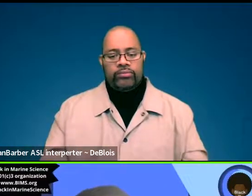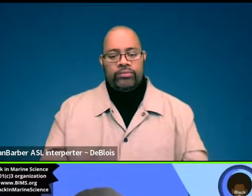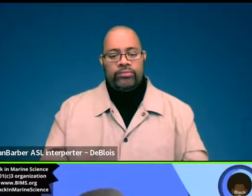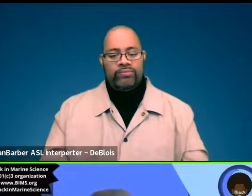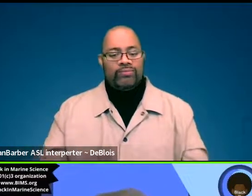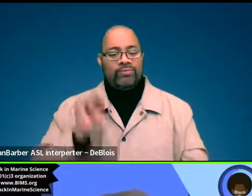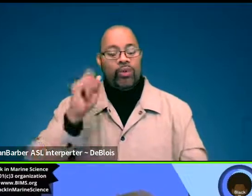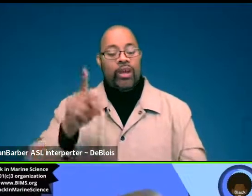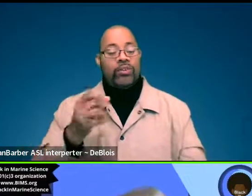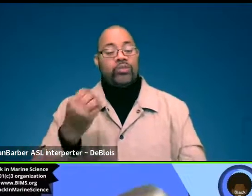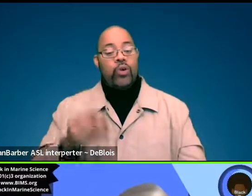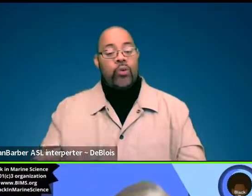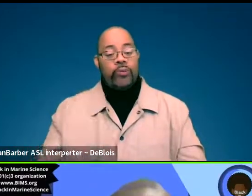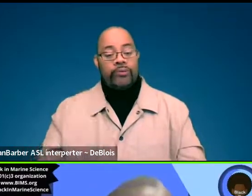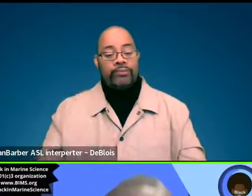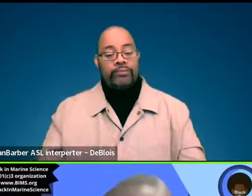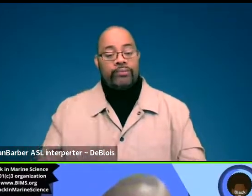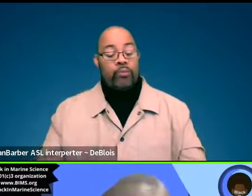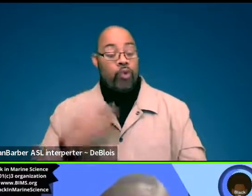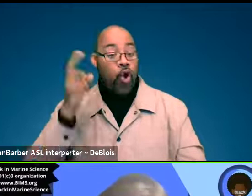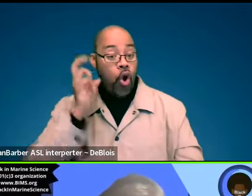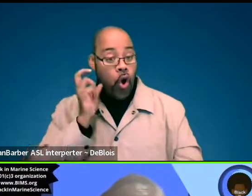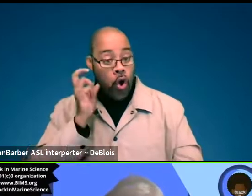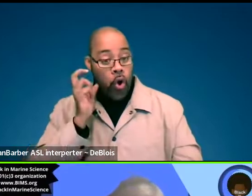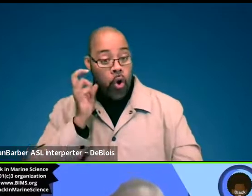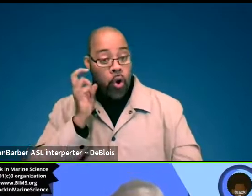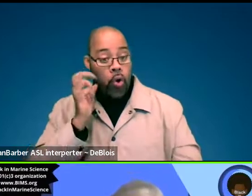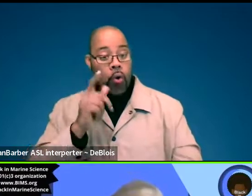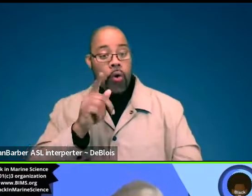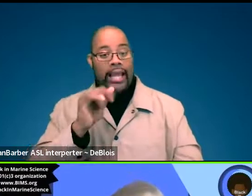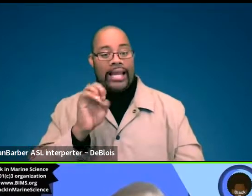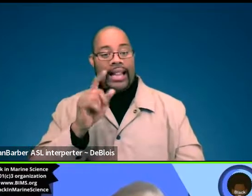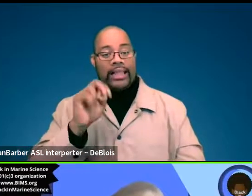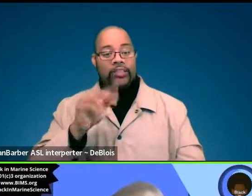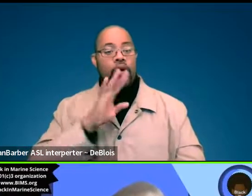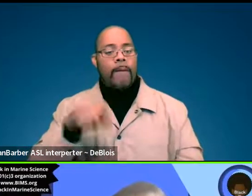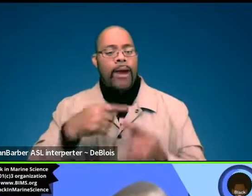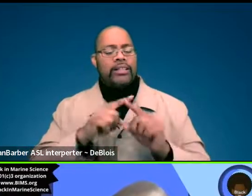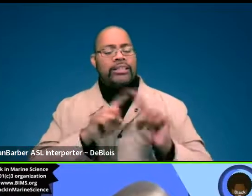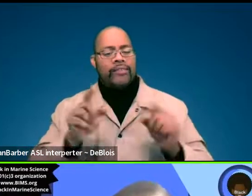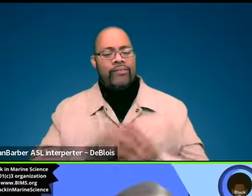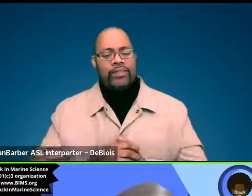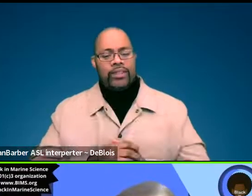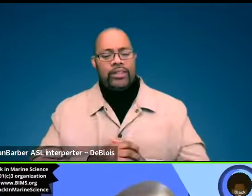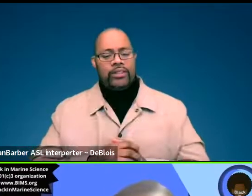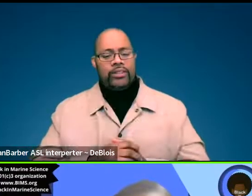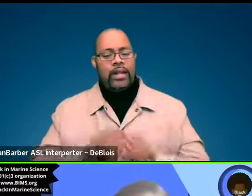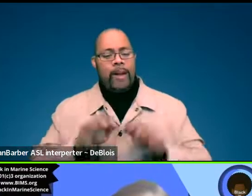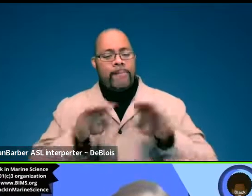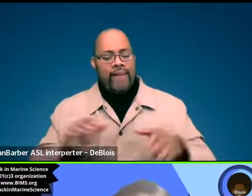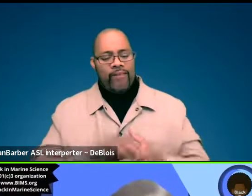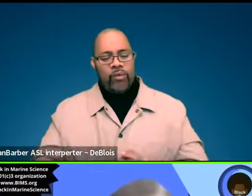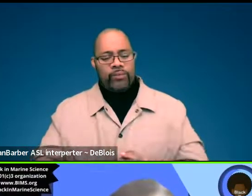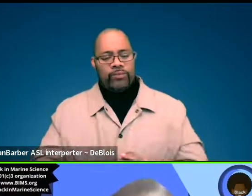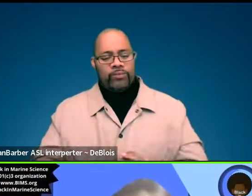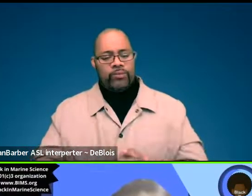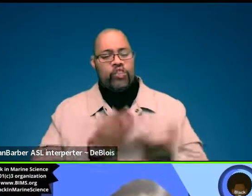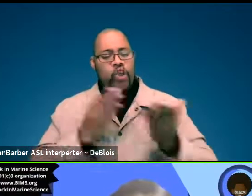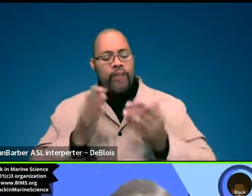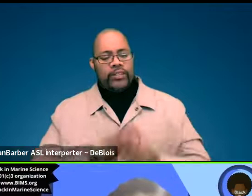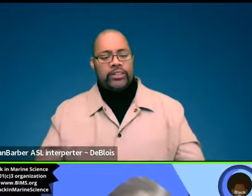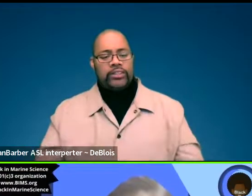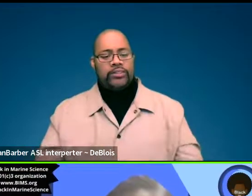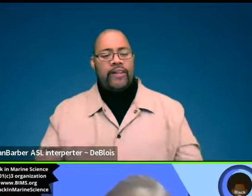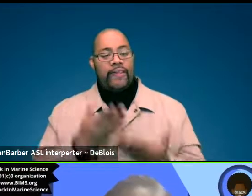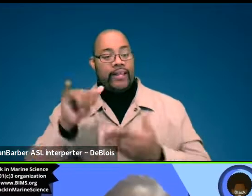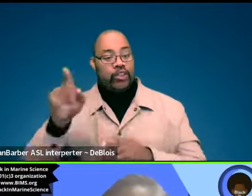Okay, so we heard Katelyn talk a lot about the different like platforms and services and